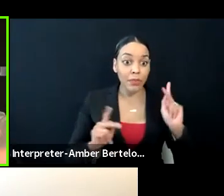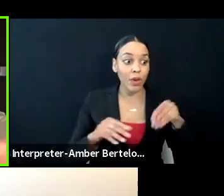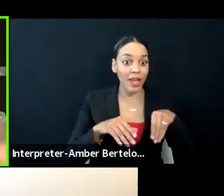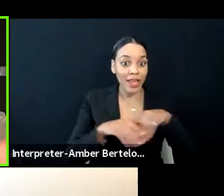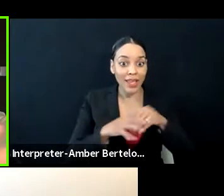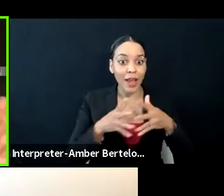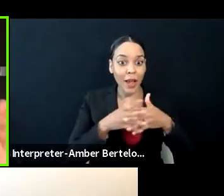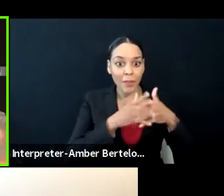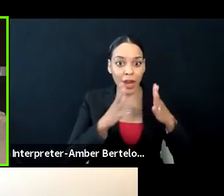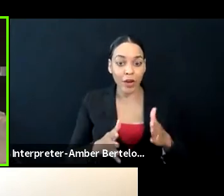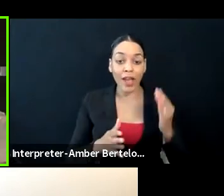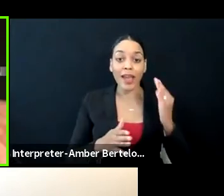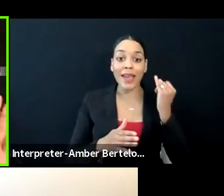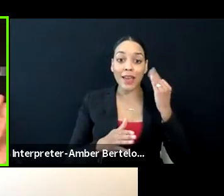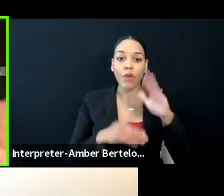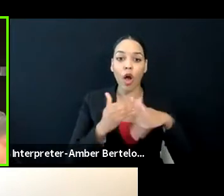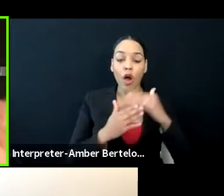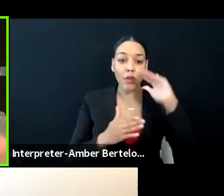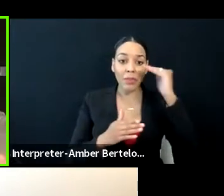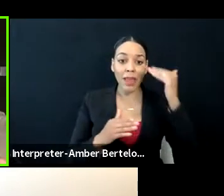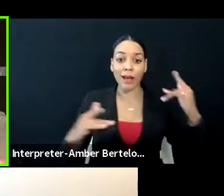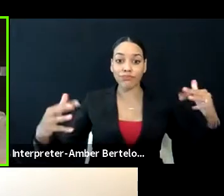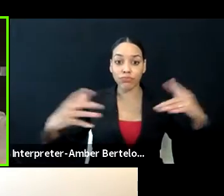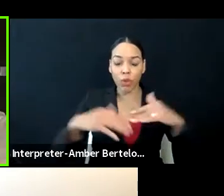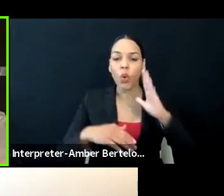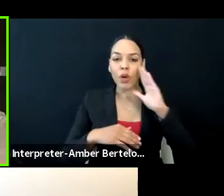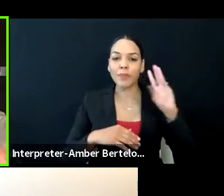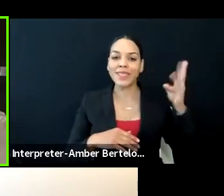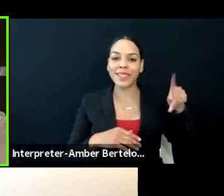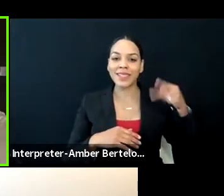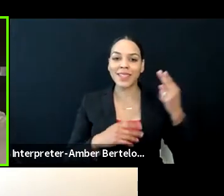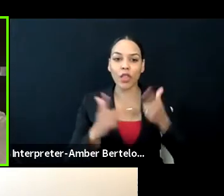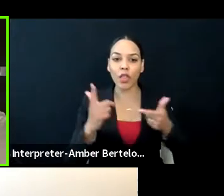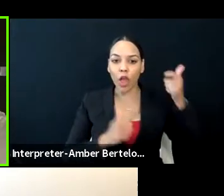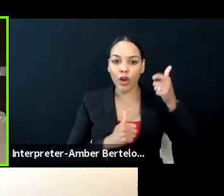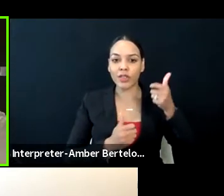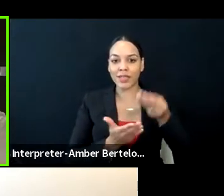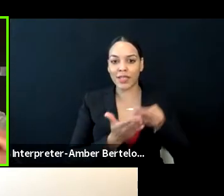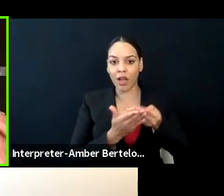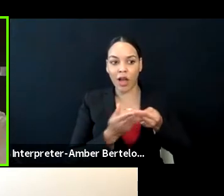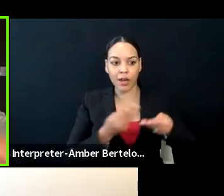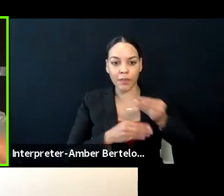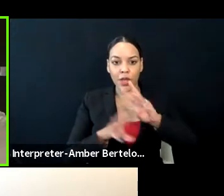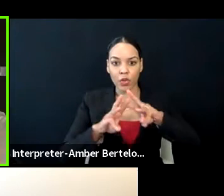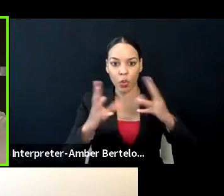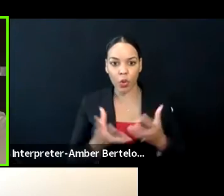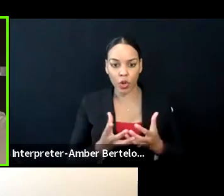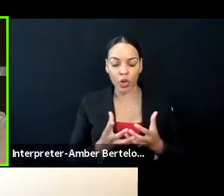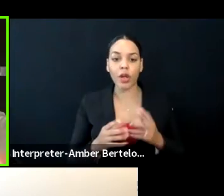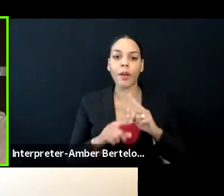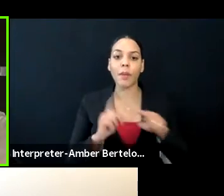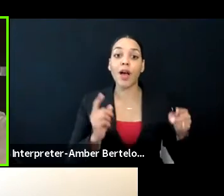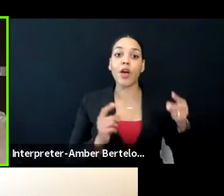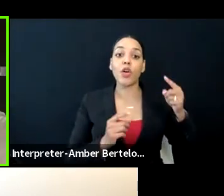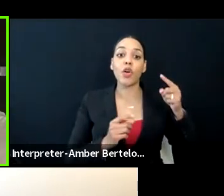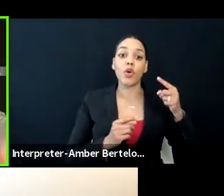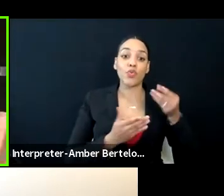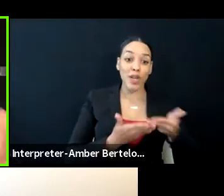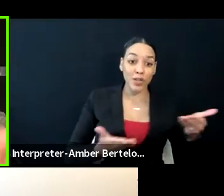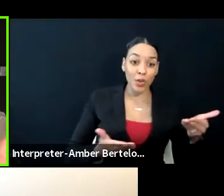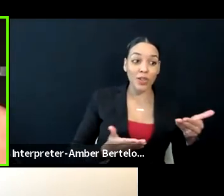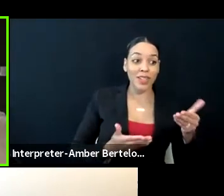be the 16th largest economy in the world. But the resources being invested back in